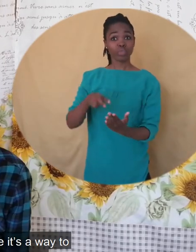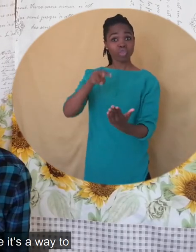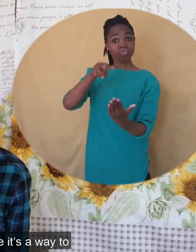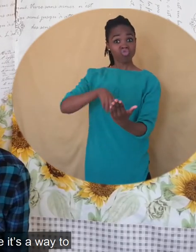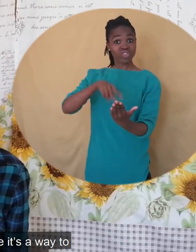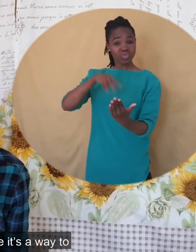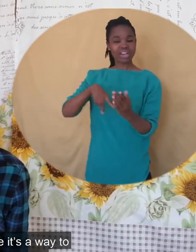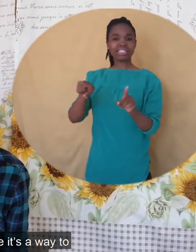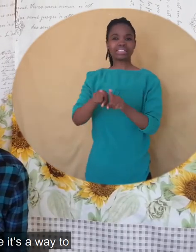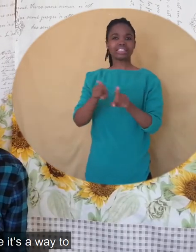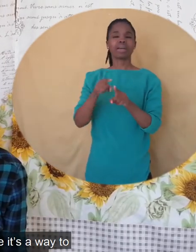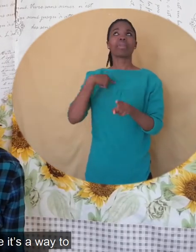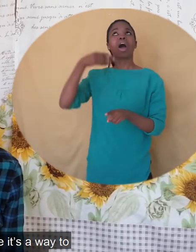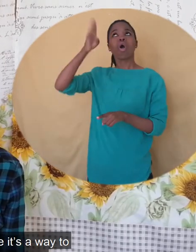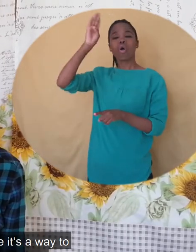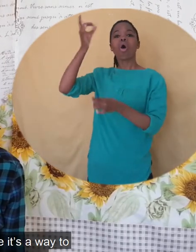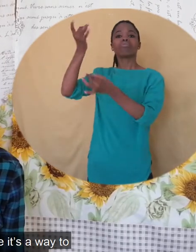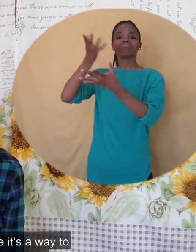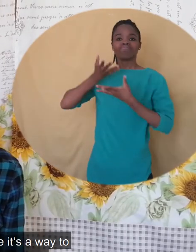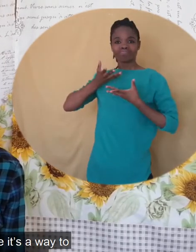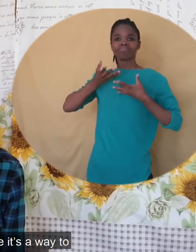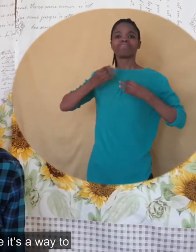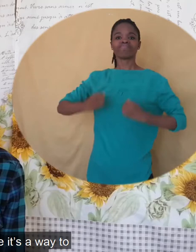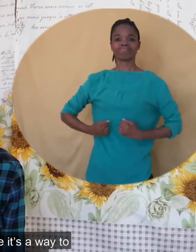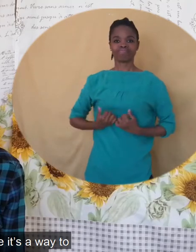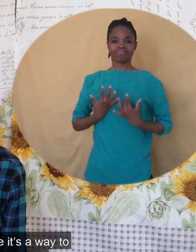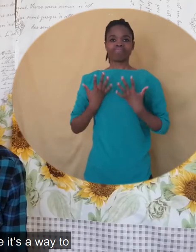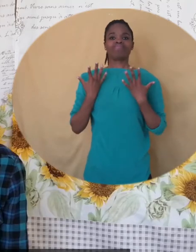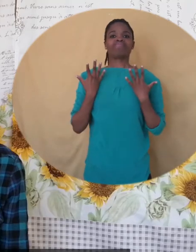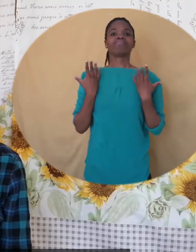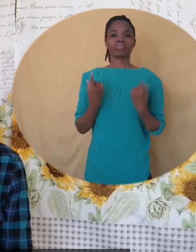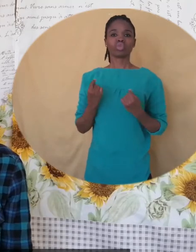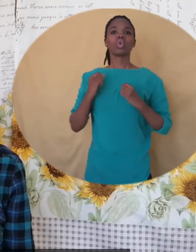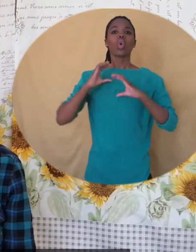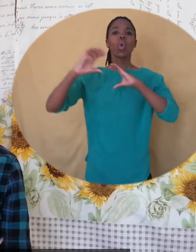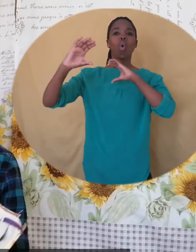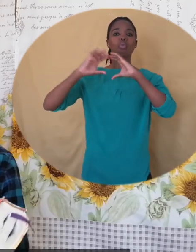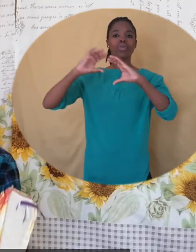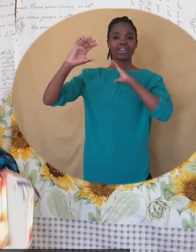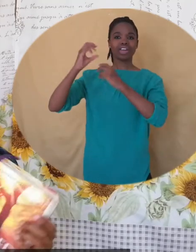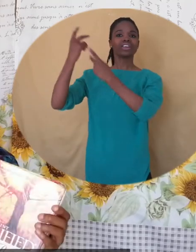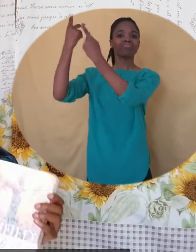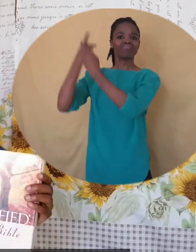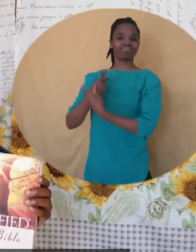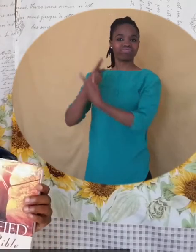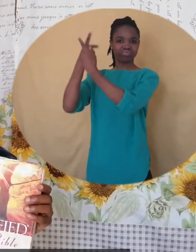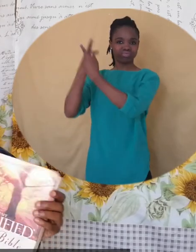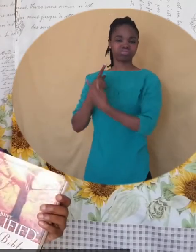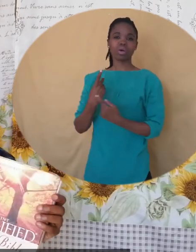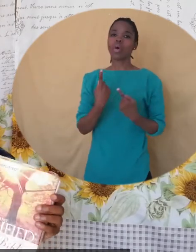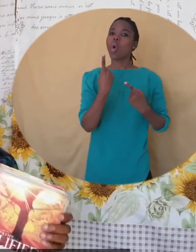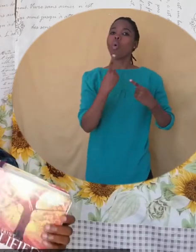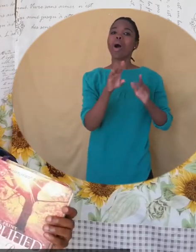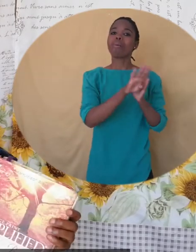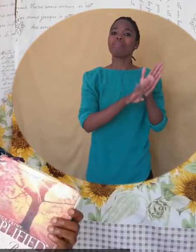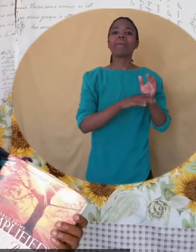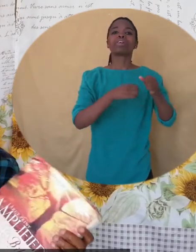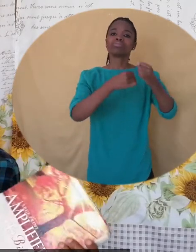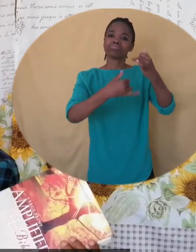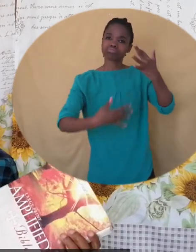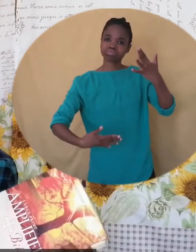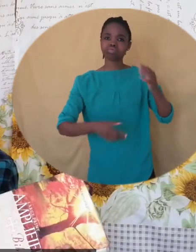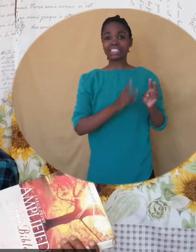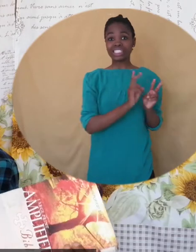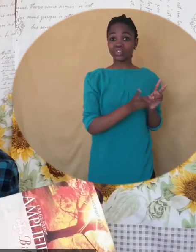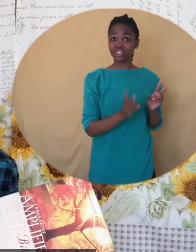Bible, it's a way to communicate and to hear from God. This is the Amplified Bible. There are different versions of the